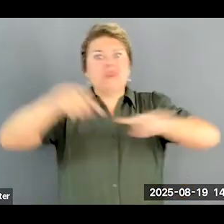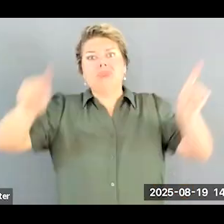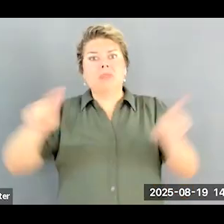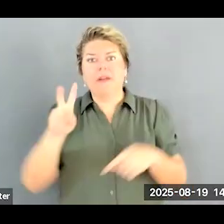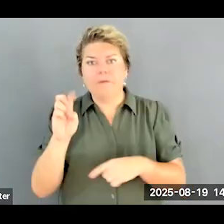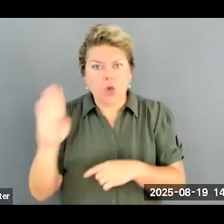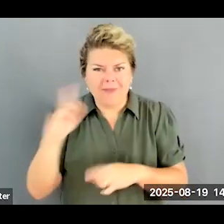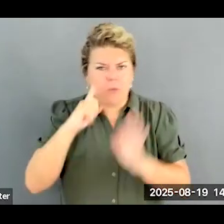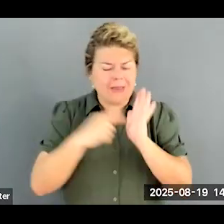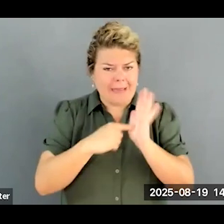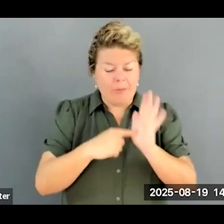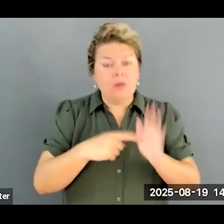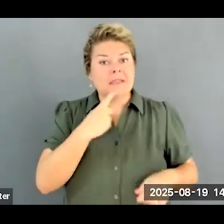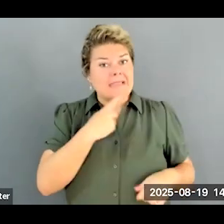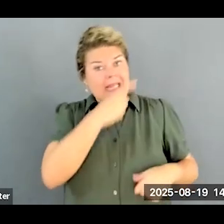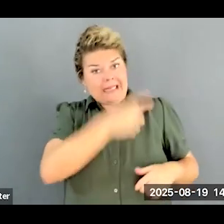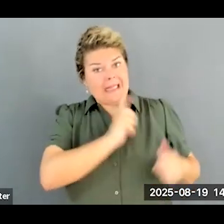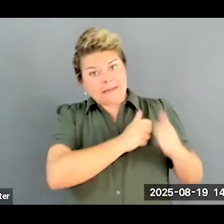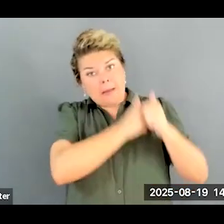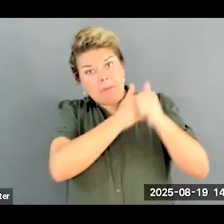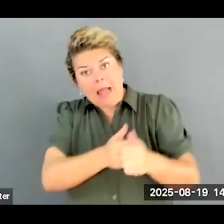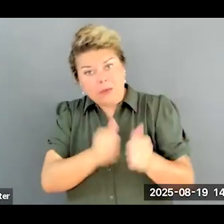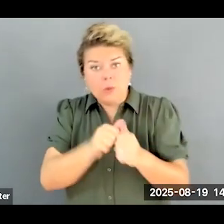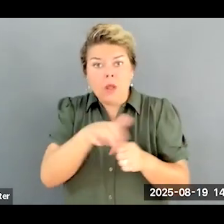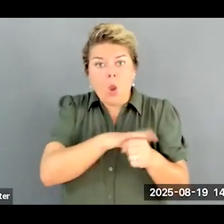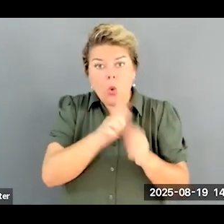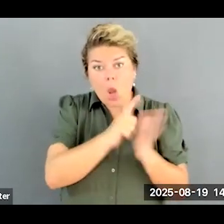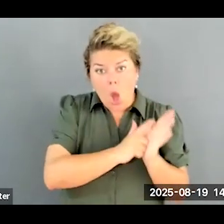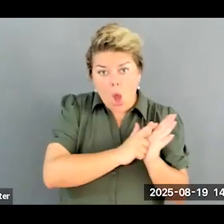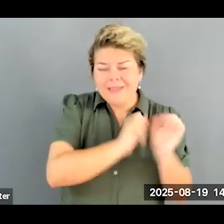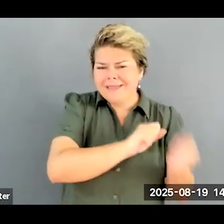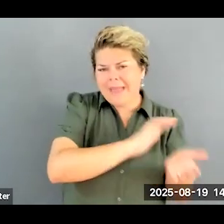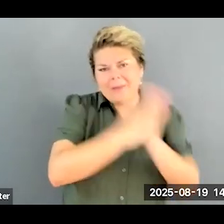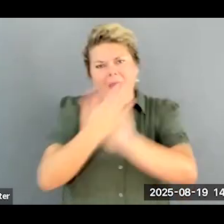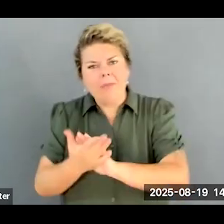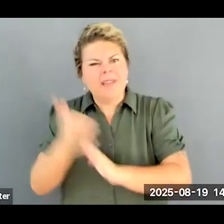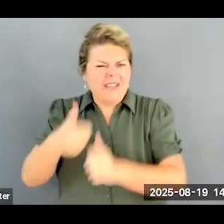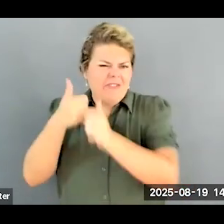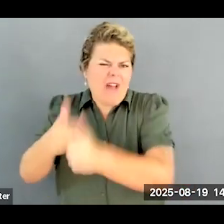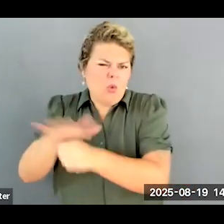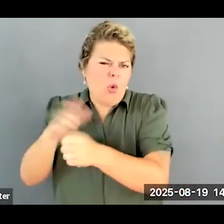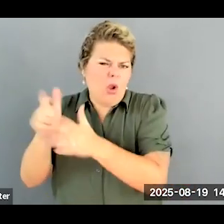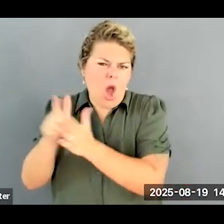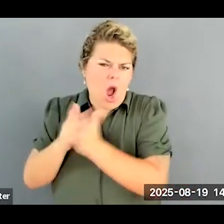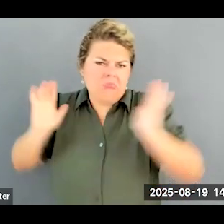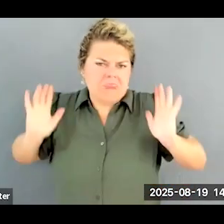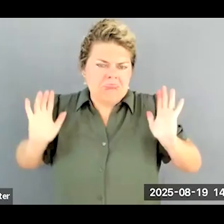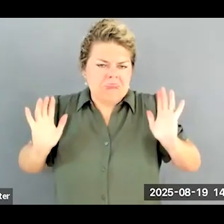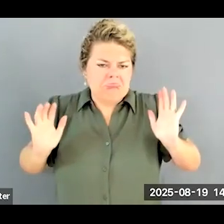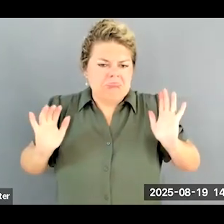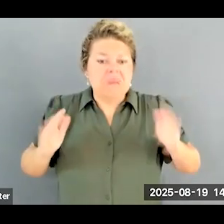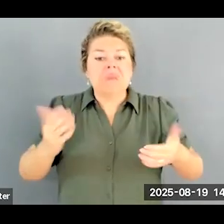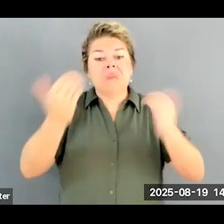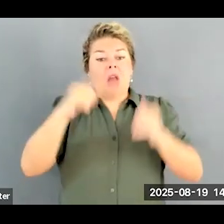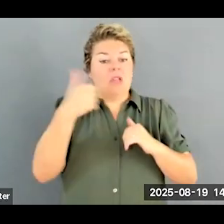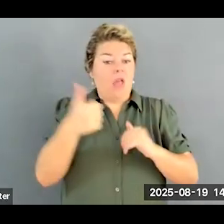example, he is in compliance with local laws can become he complies with local laws. Another example